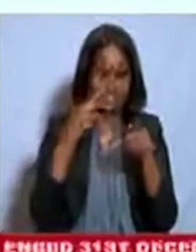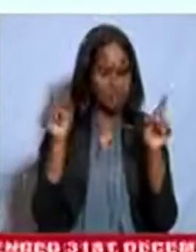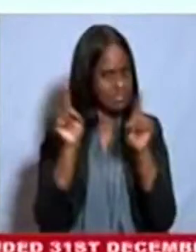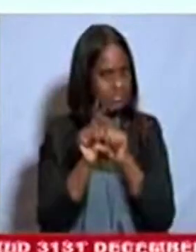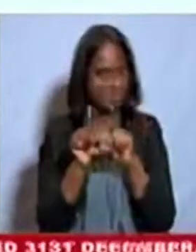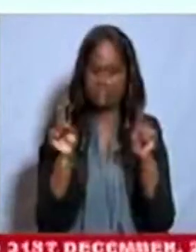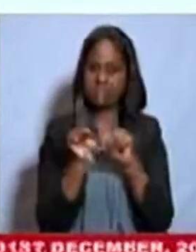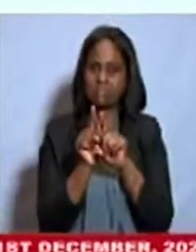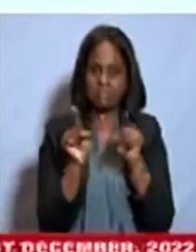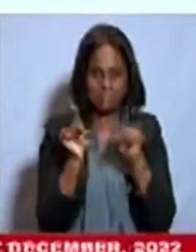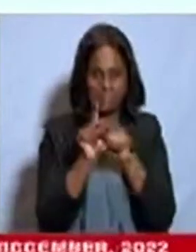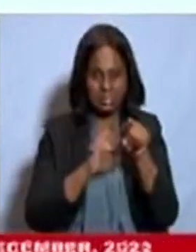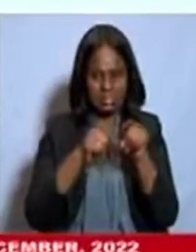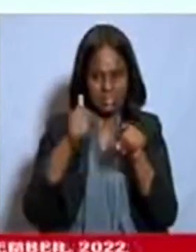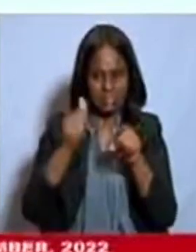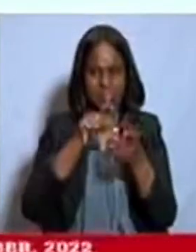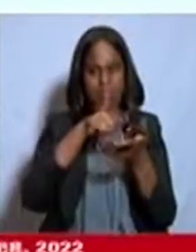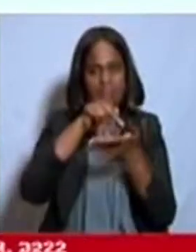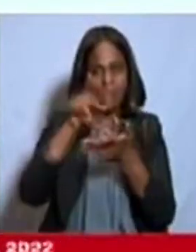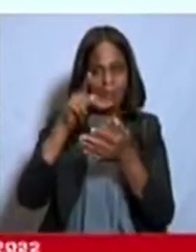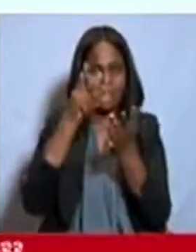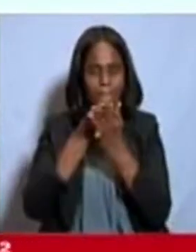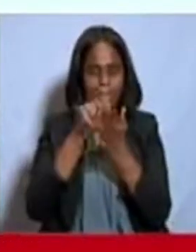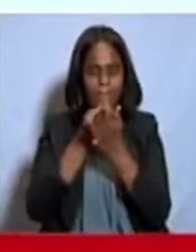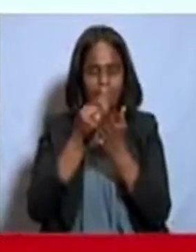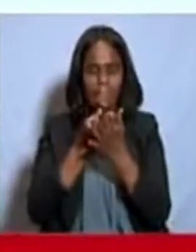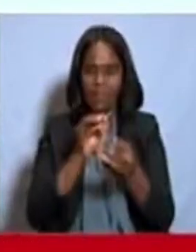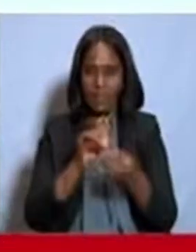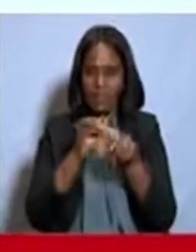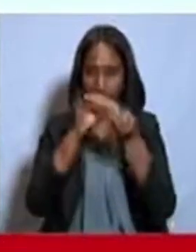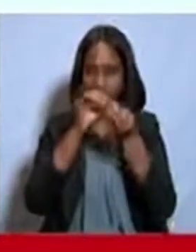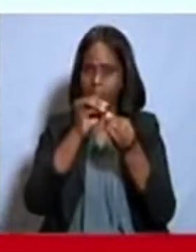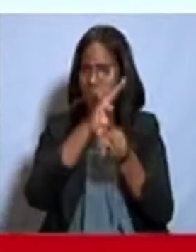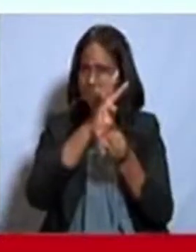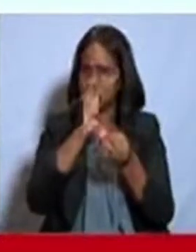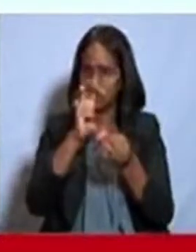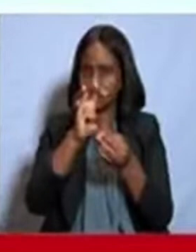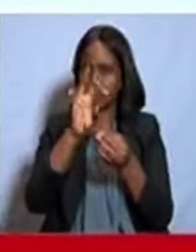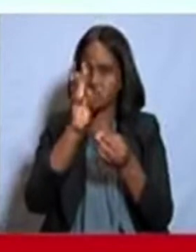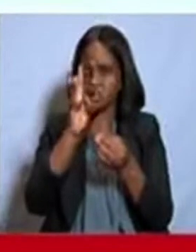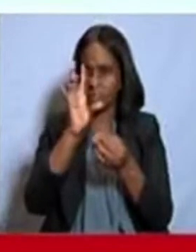NRCs and were entitled to be paid amounts totaling